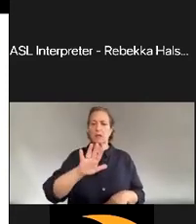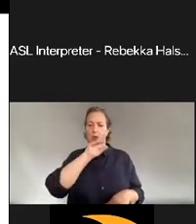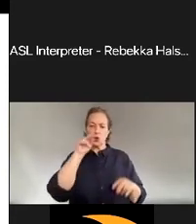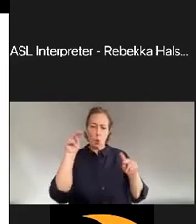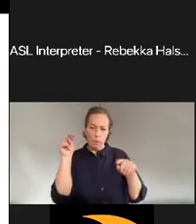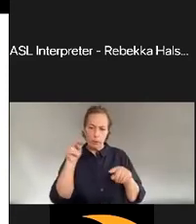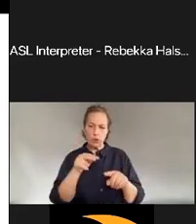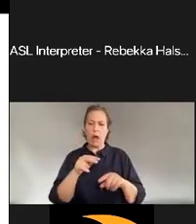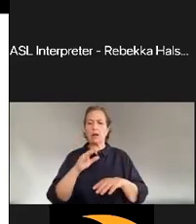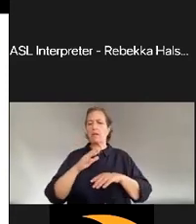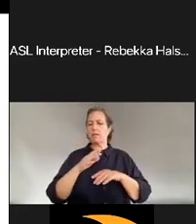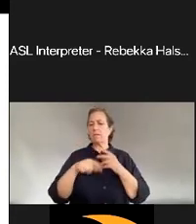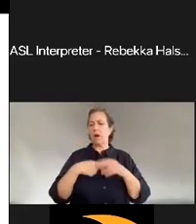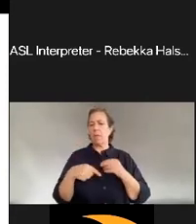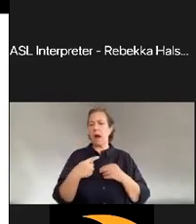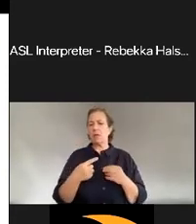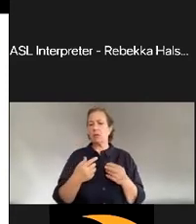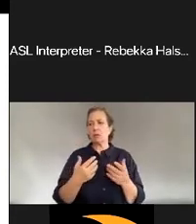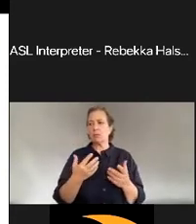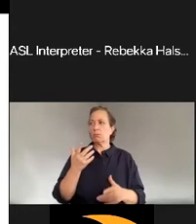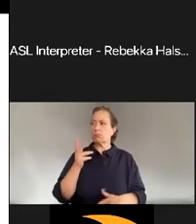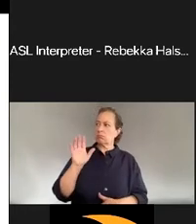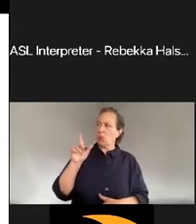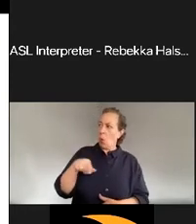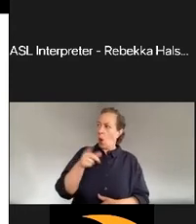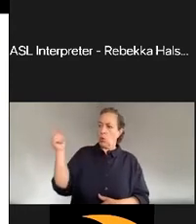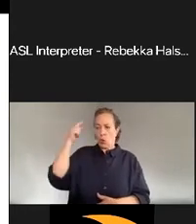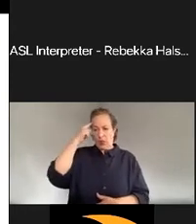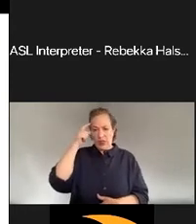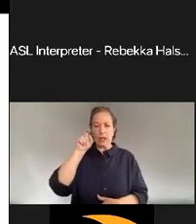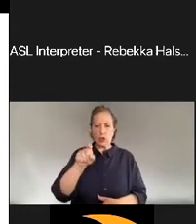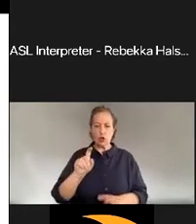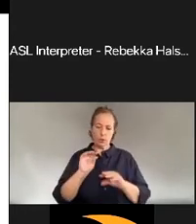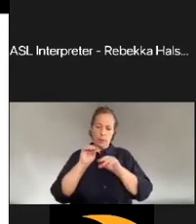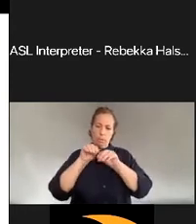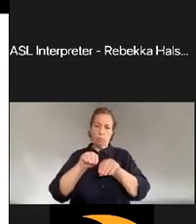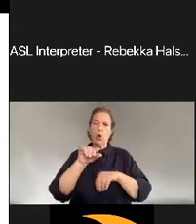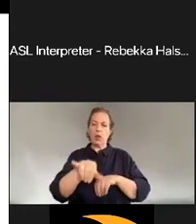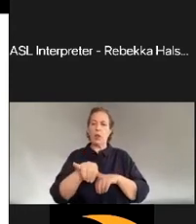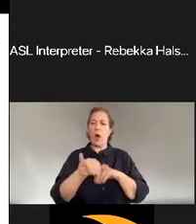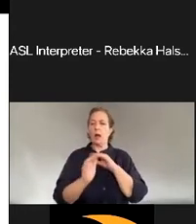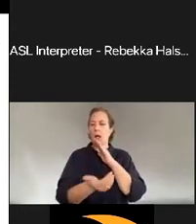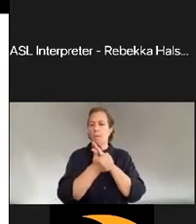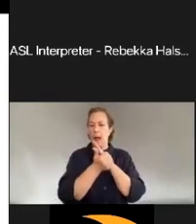on what they think that should be included in potential regulatory amendments,